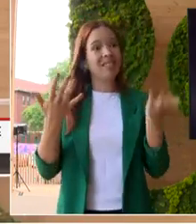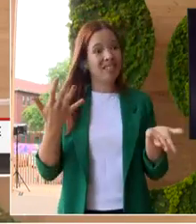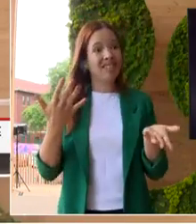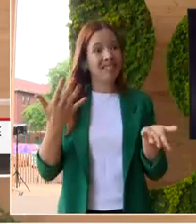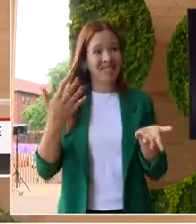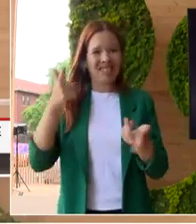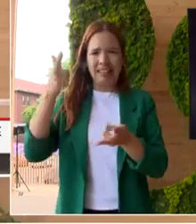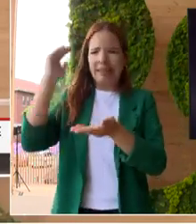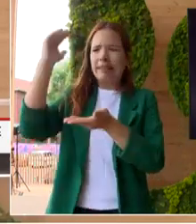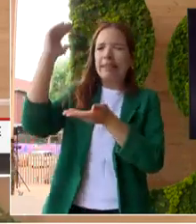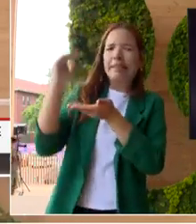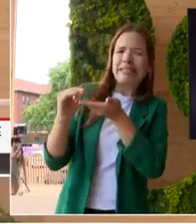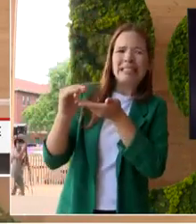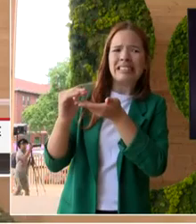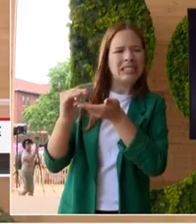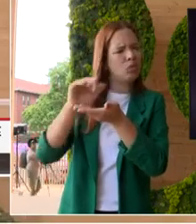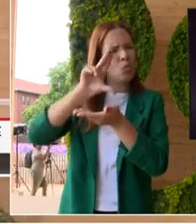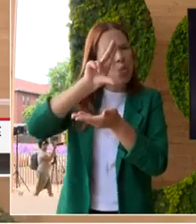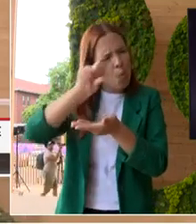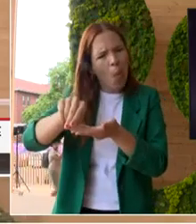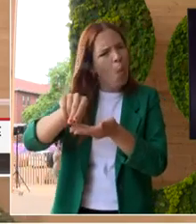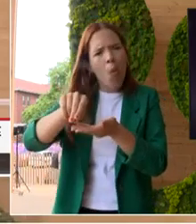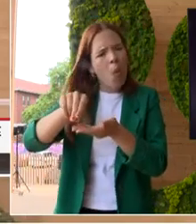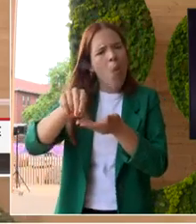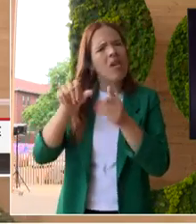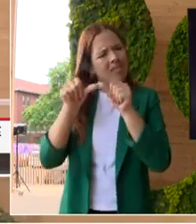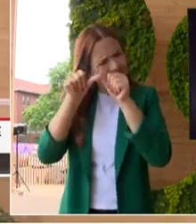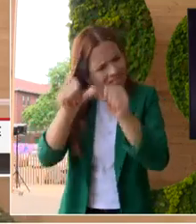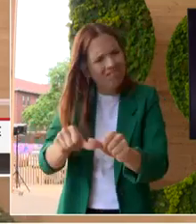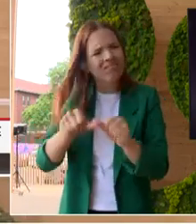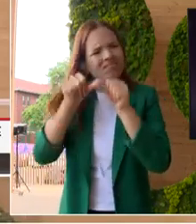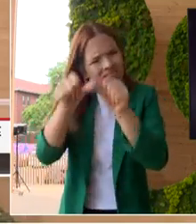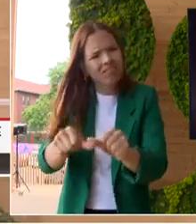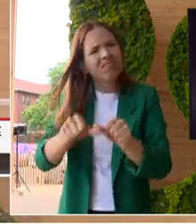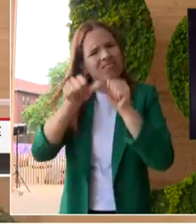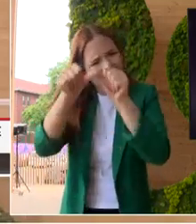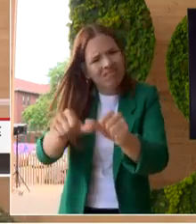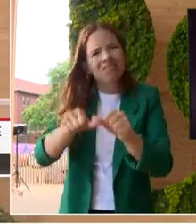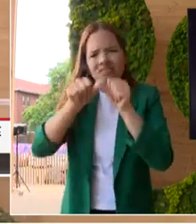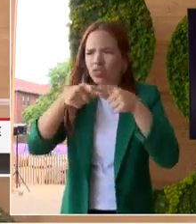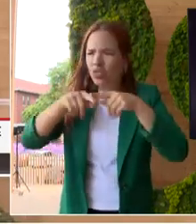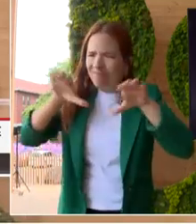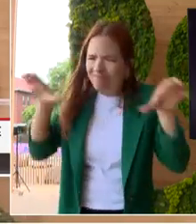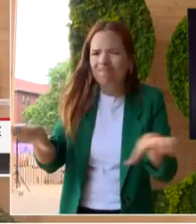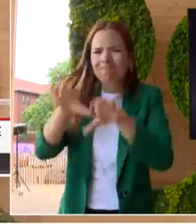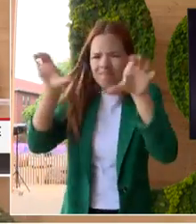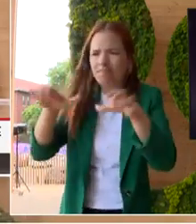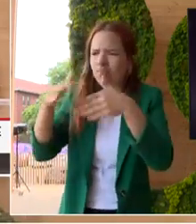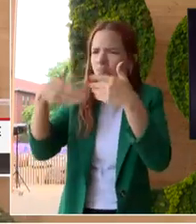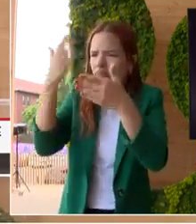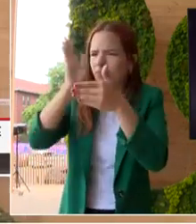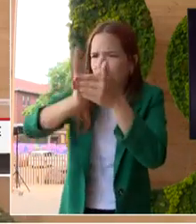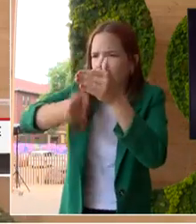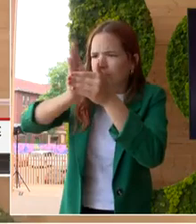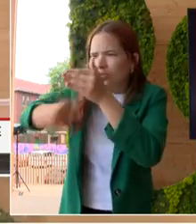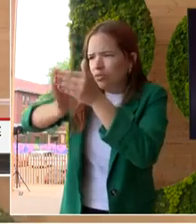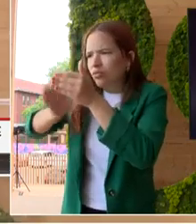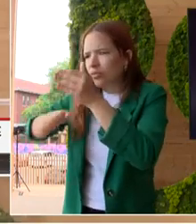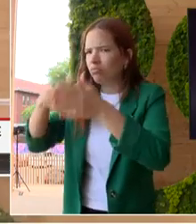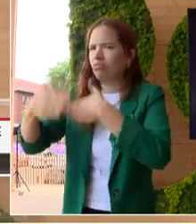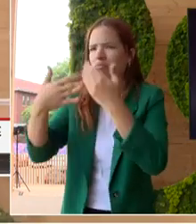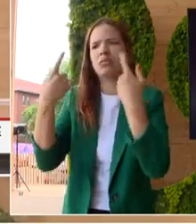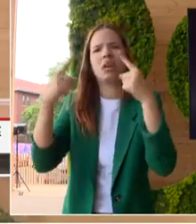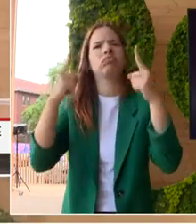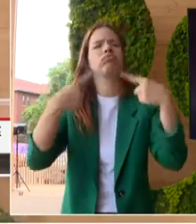great expectations, and we're willing to put in the hard work to get it done. So I want to acknowledge the